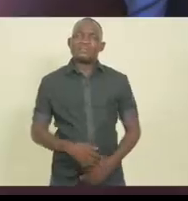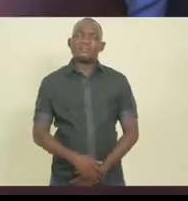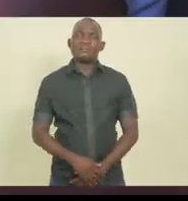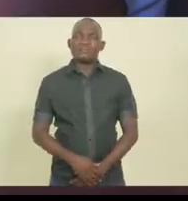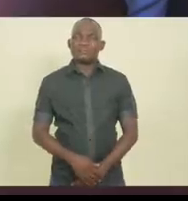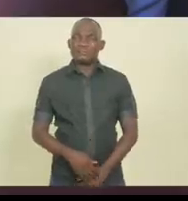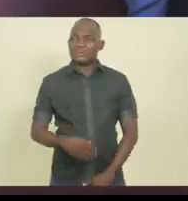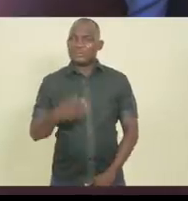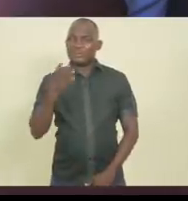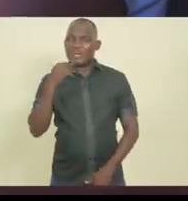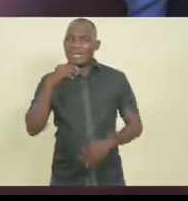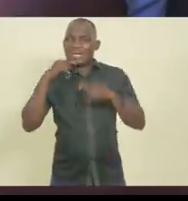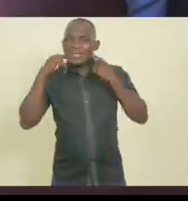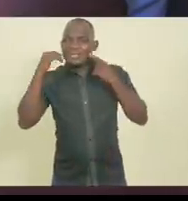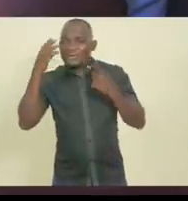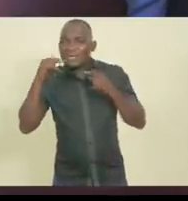Why is smiling like that?